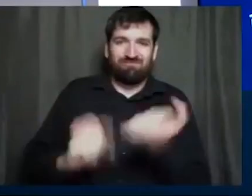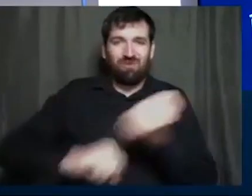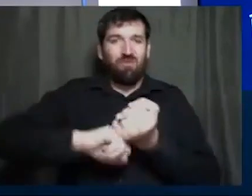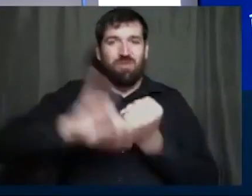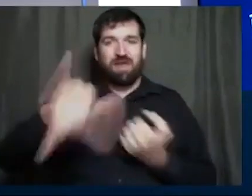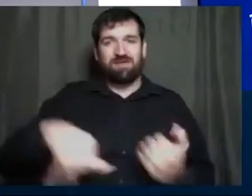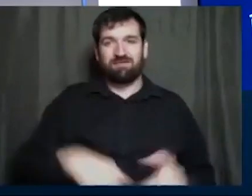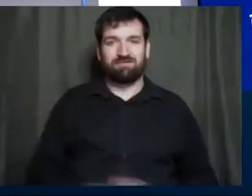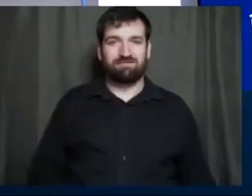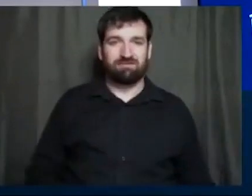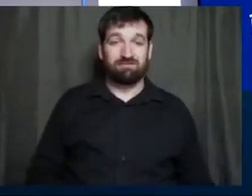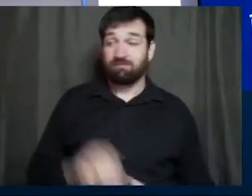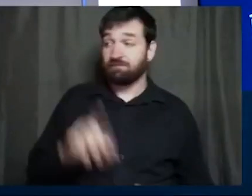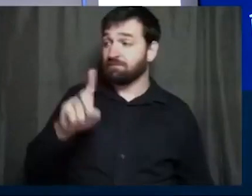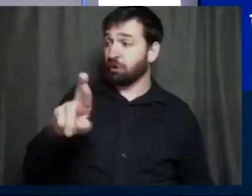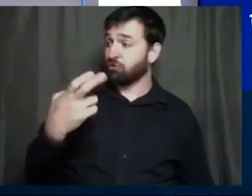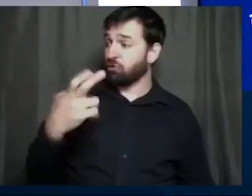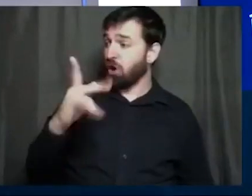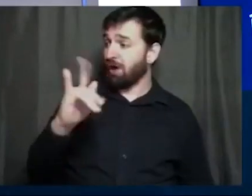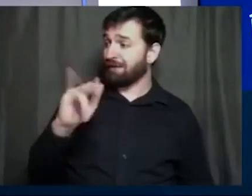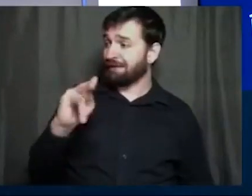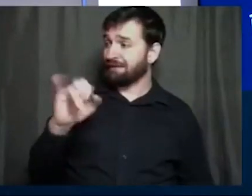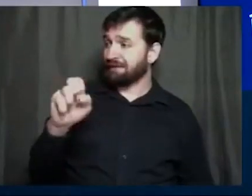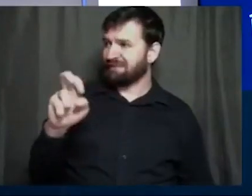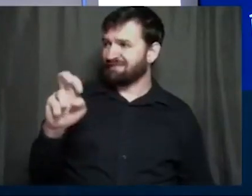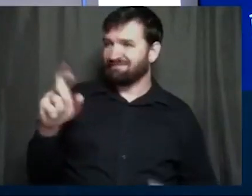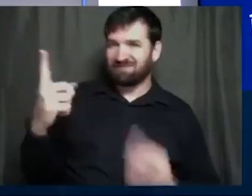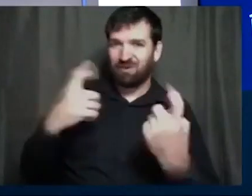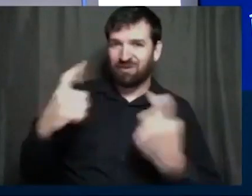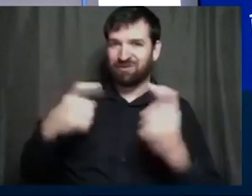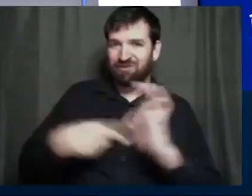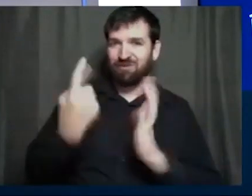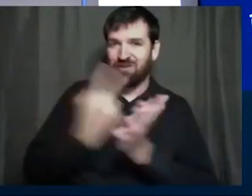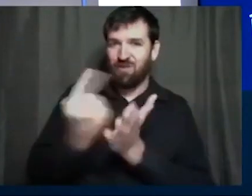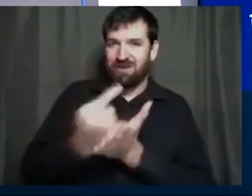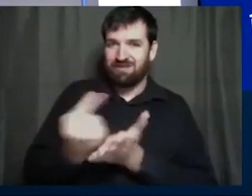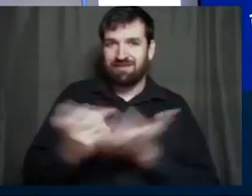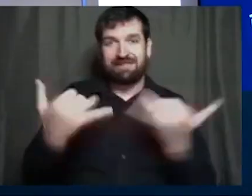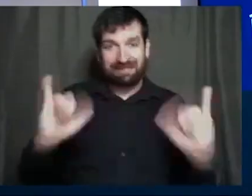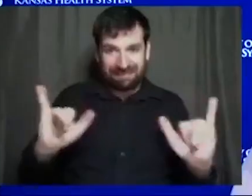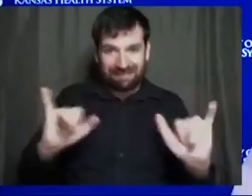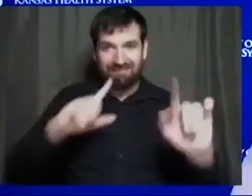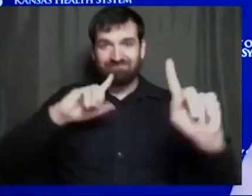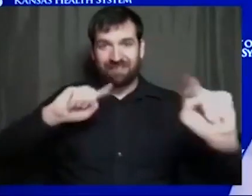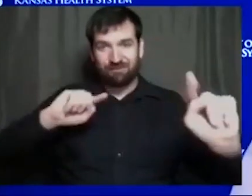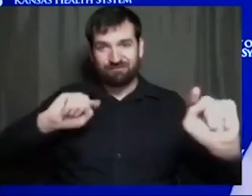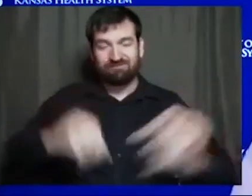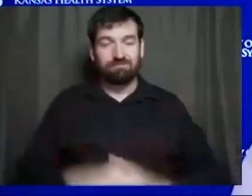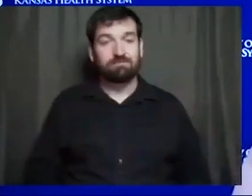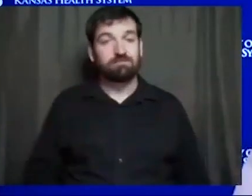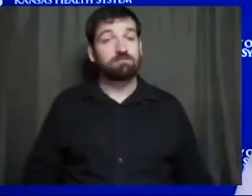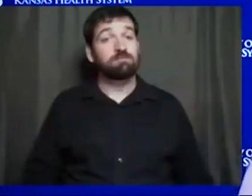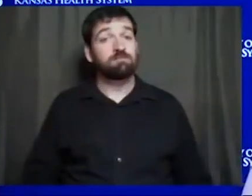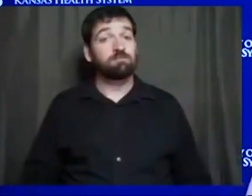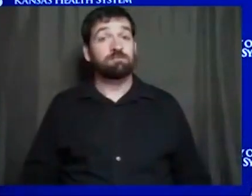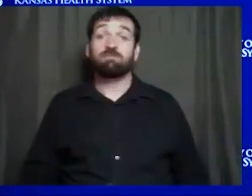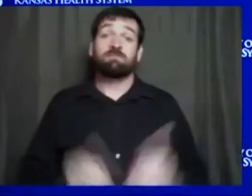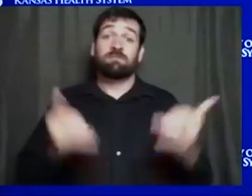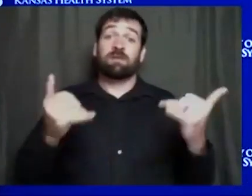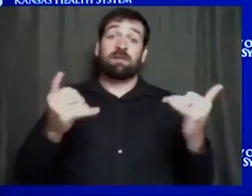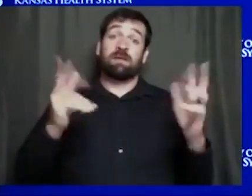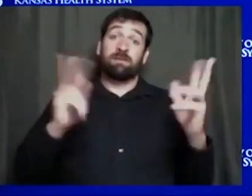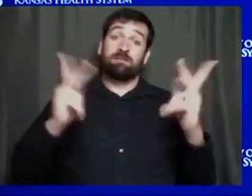Dr. Hawkinson, we get this question probably once a week, so it has to continue to be answered. Yeah. But the people are still out there with their science, too.